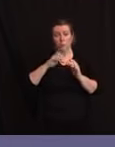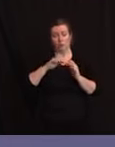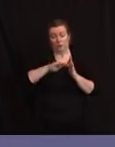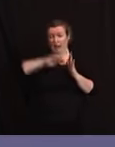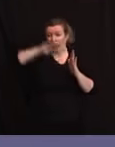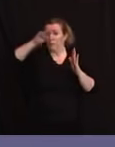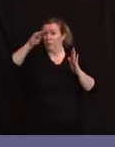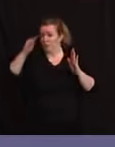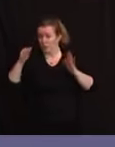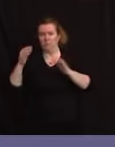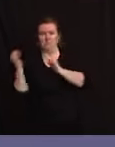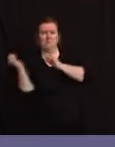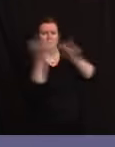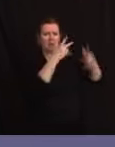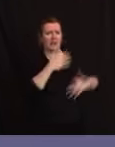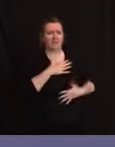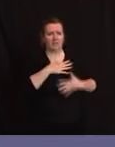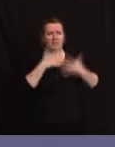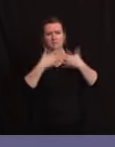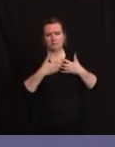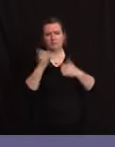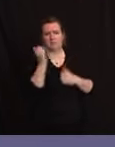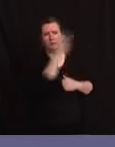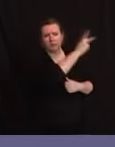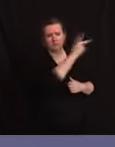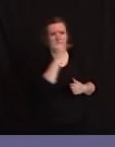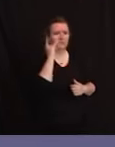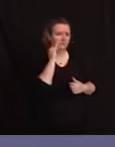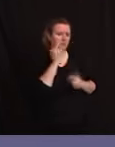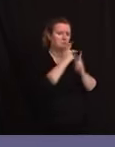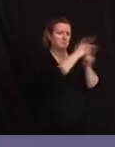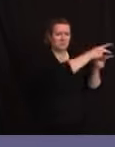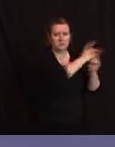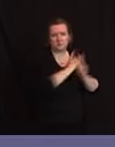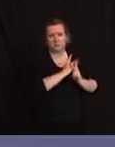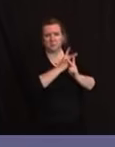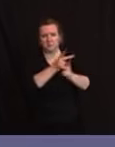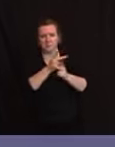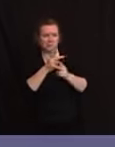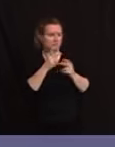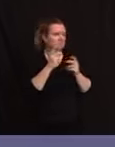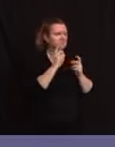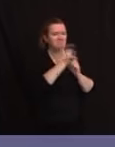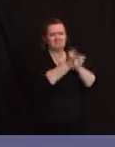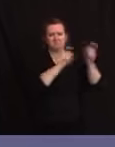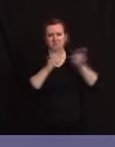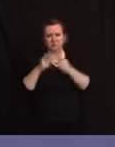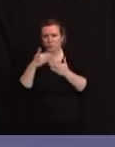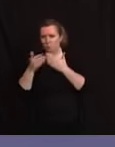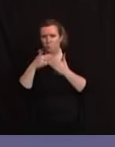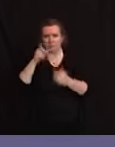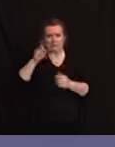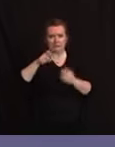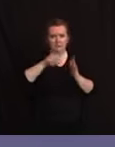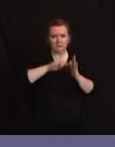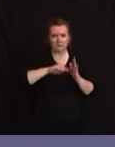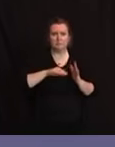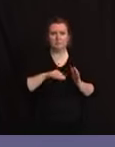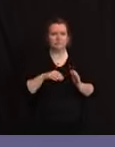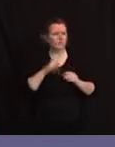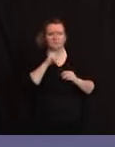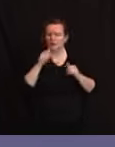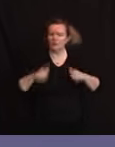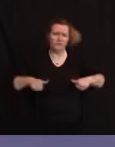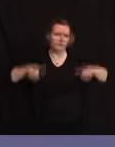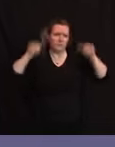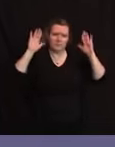any other place that is going through as a hot spot. But again, ventilators, we're not going to give up asking for PPE from the